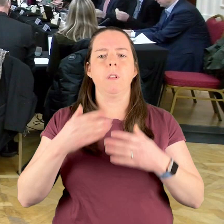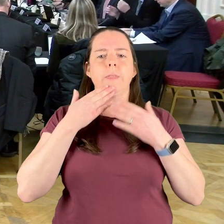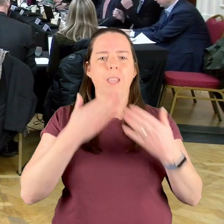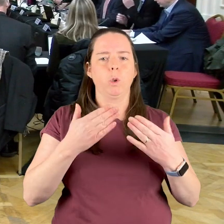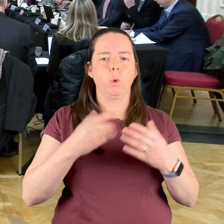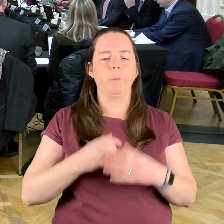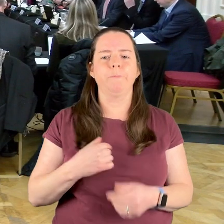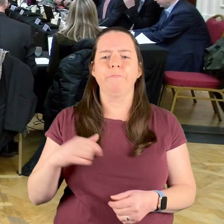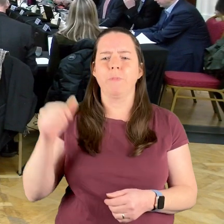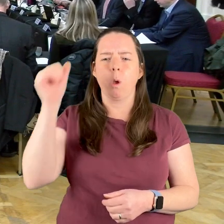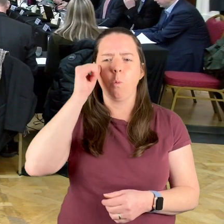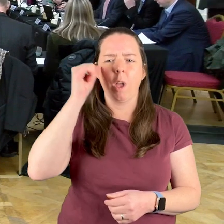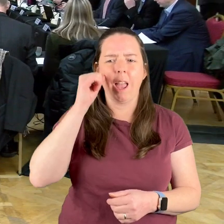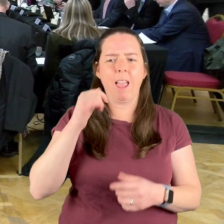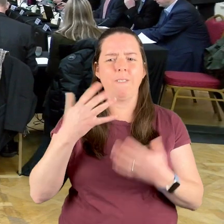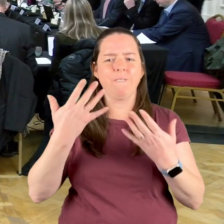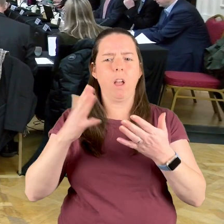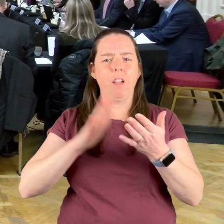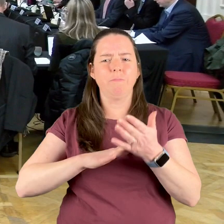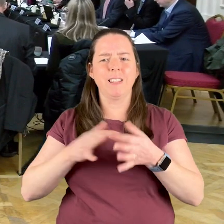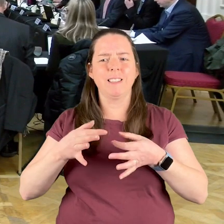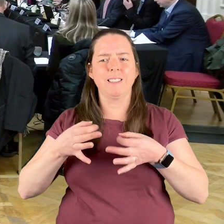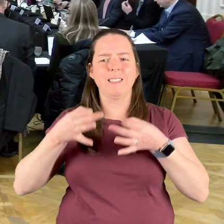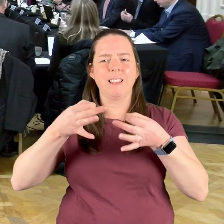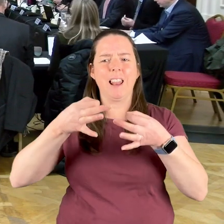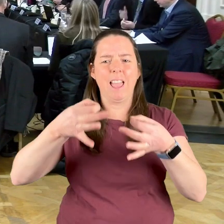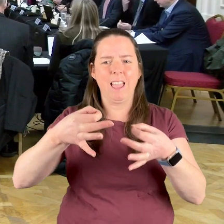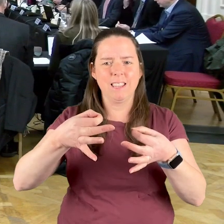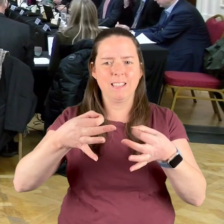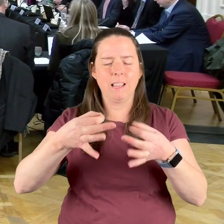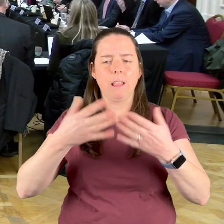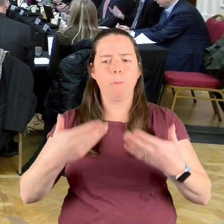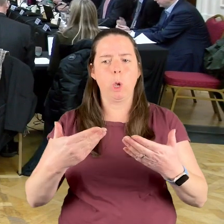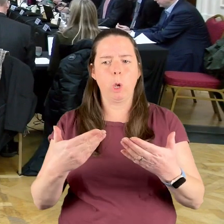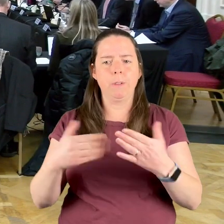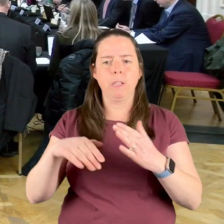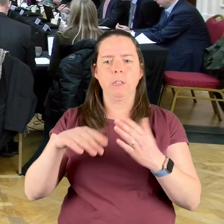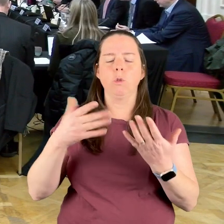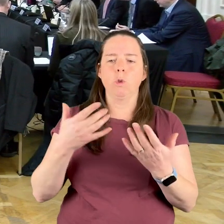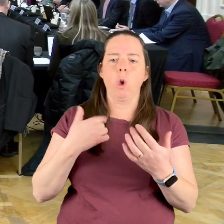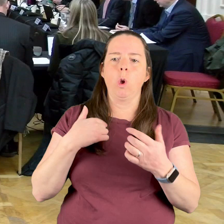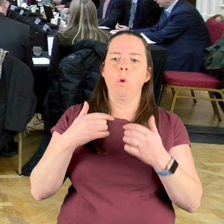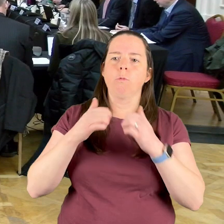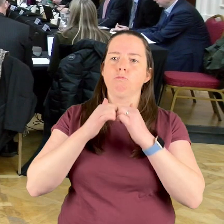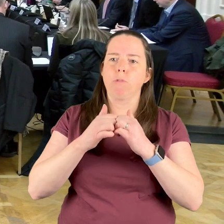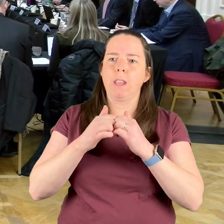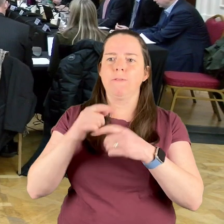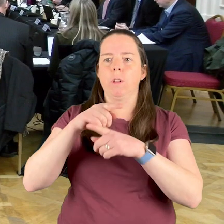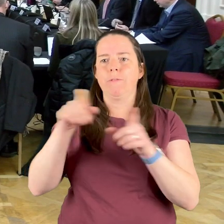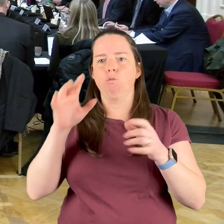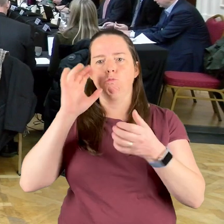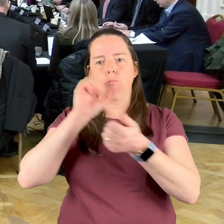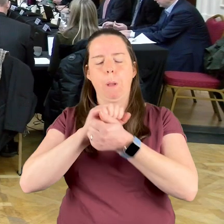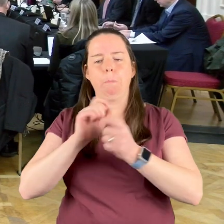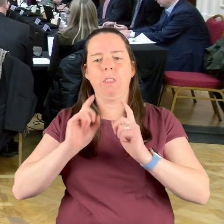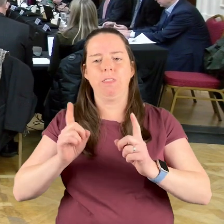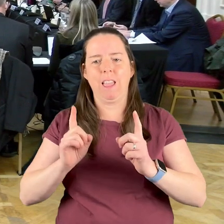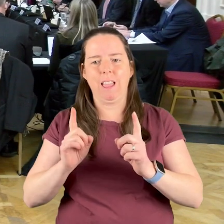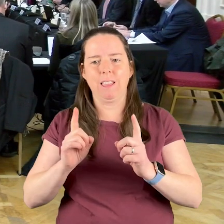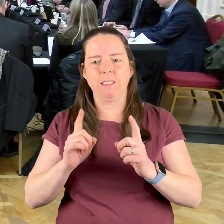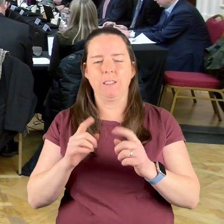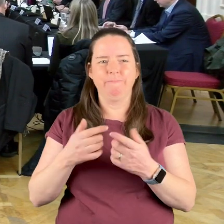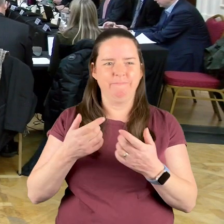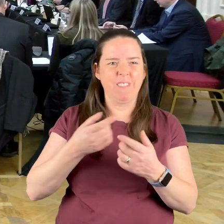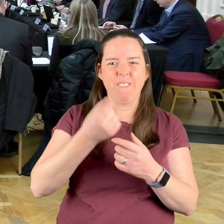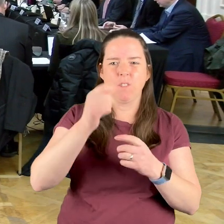Thank you, everyone. So I am conscious that we are running 5 minutes behind agenda at this point, so I'd be grateful